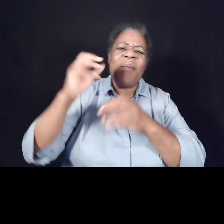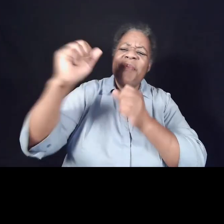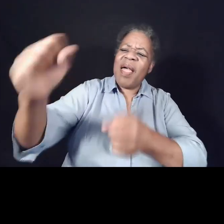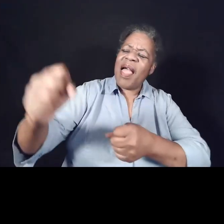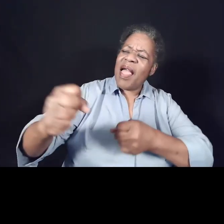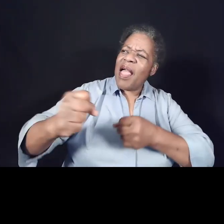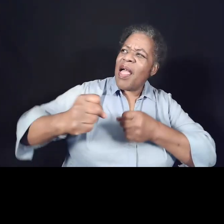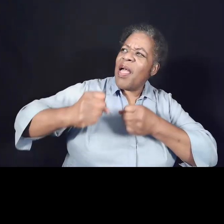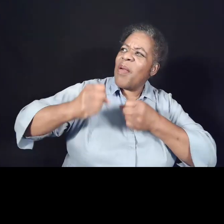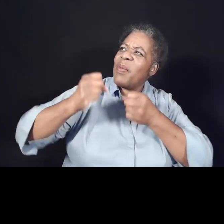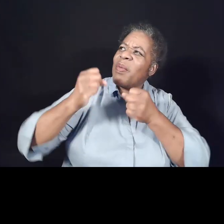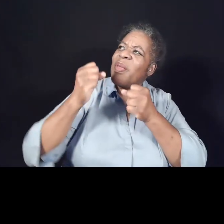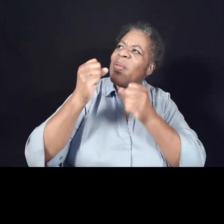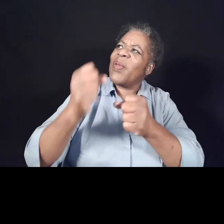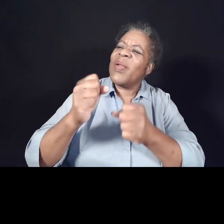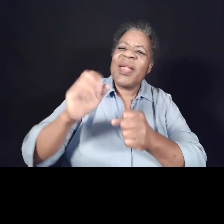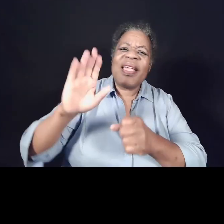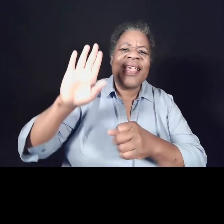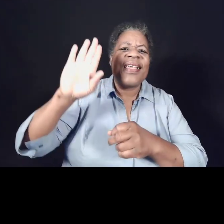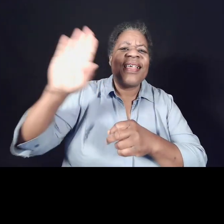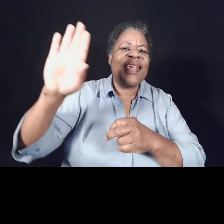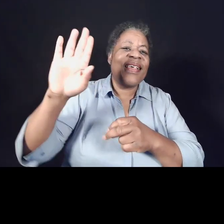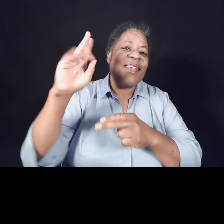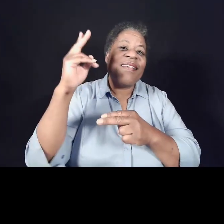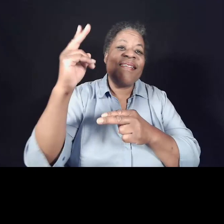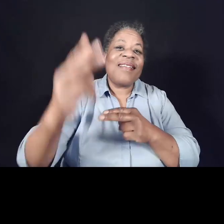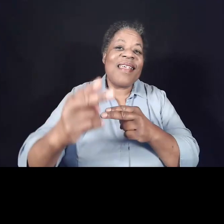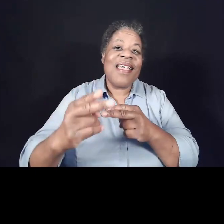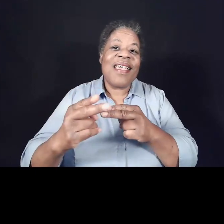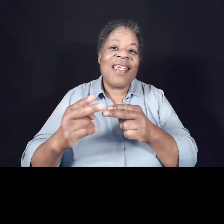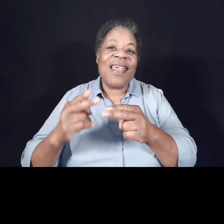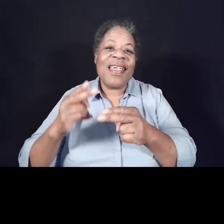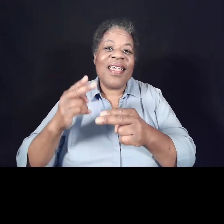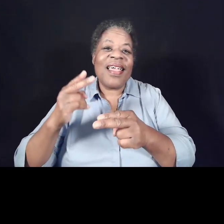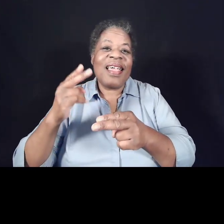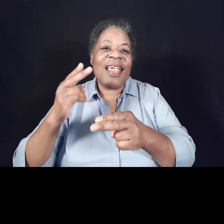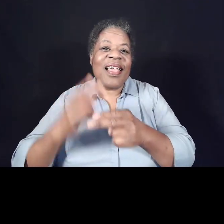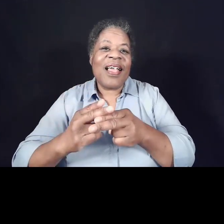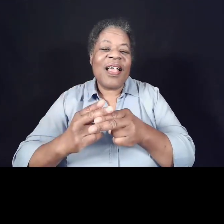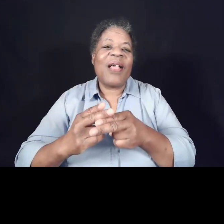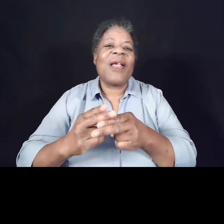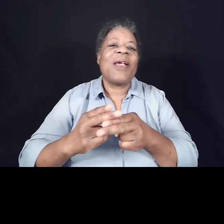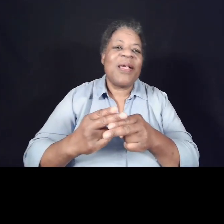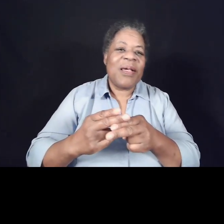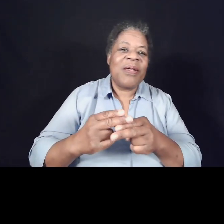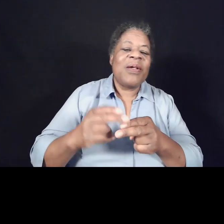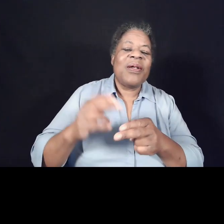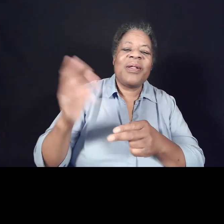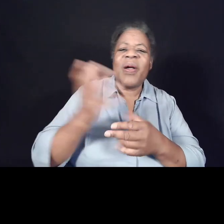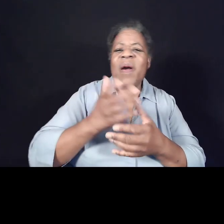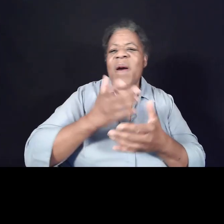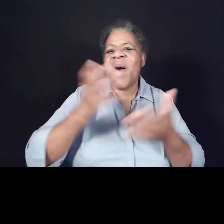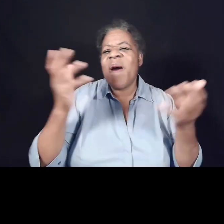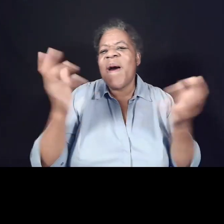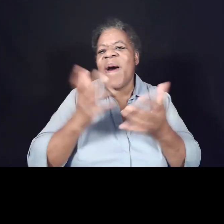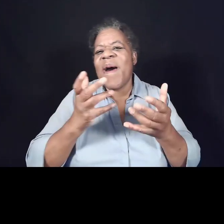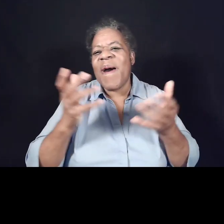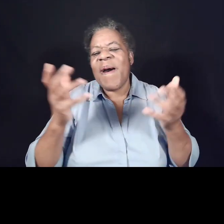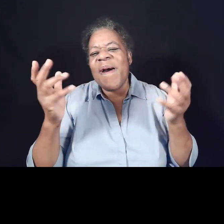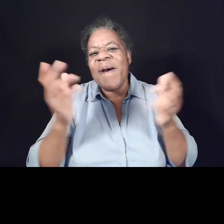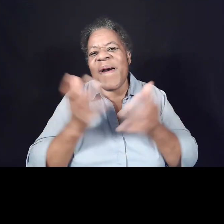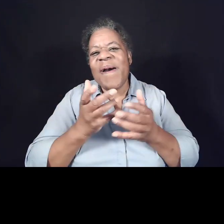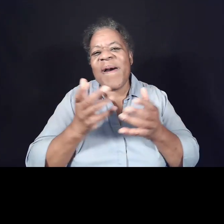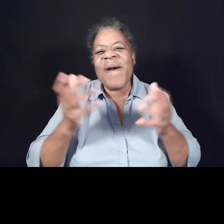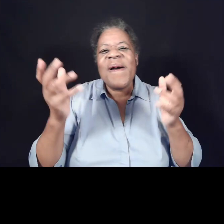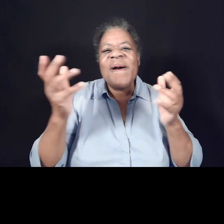power, power in His name. Say, oh, say, oh, oh,